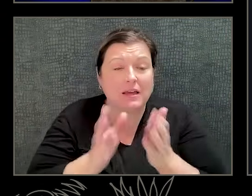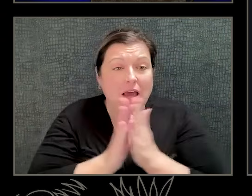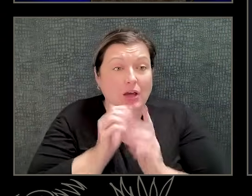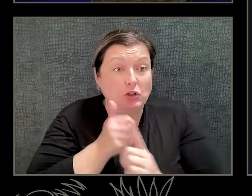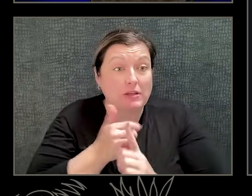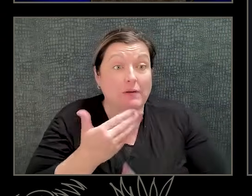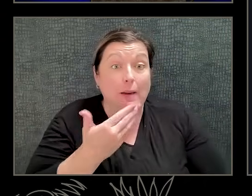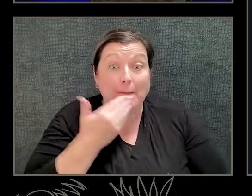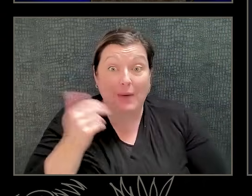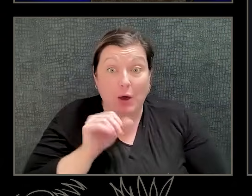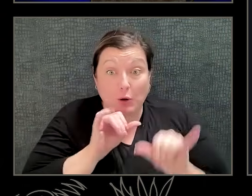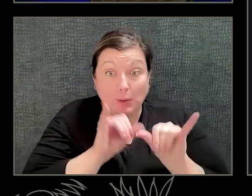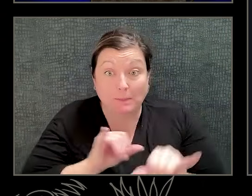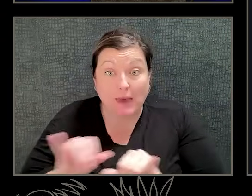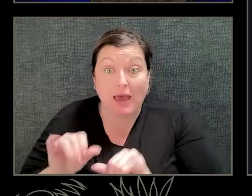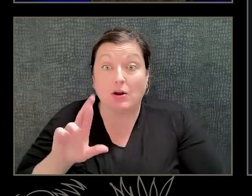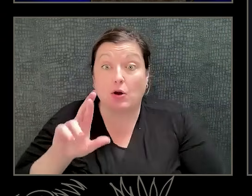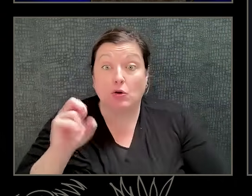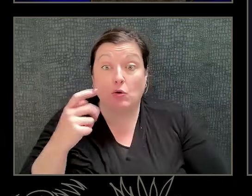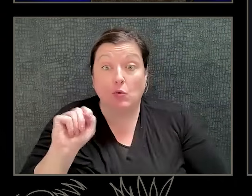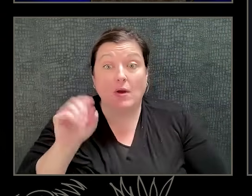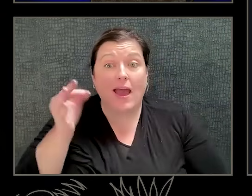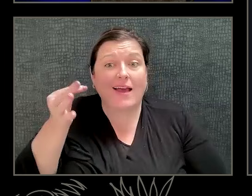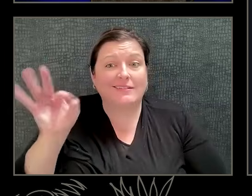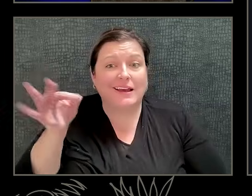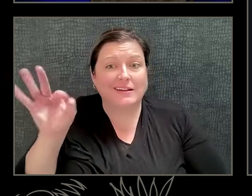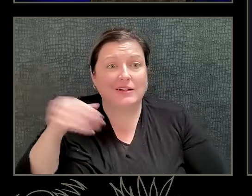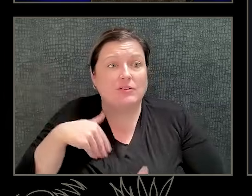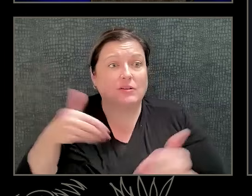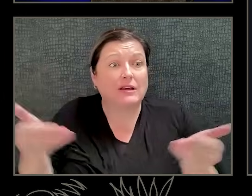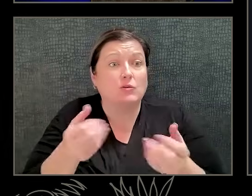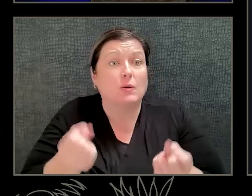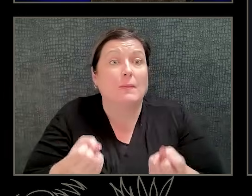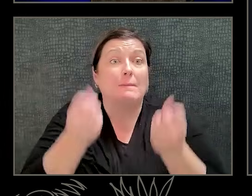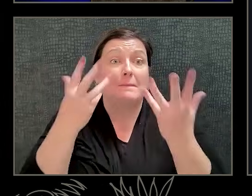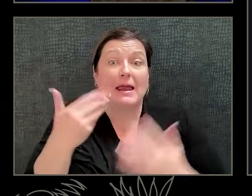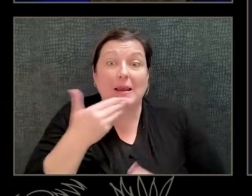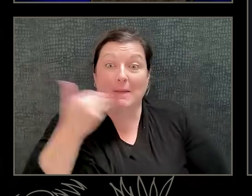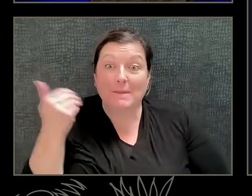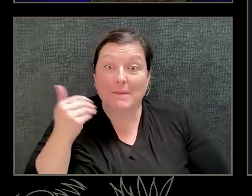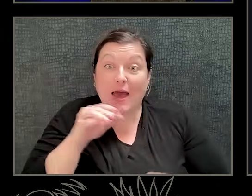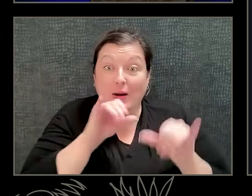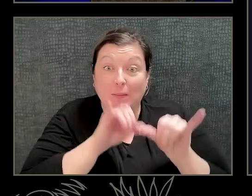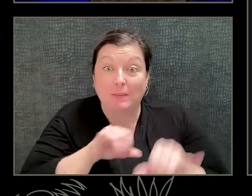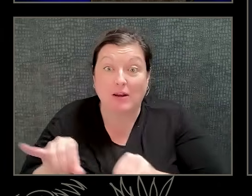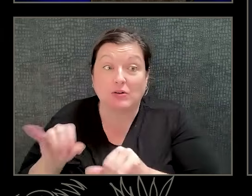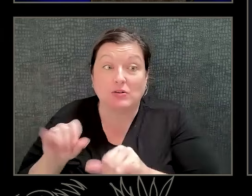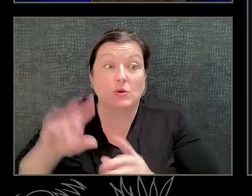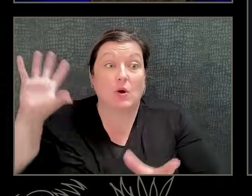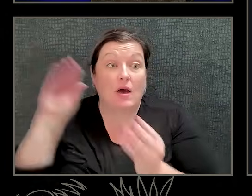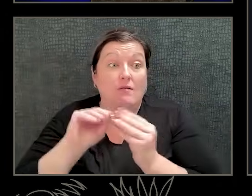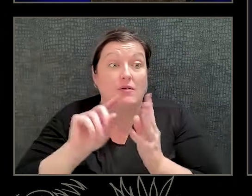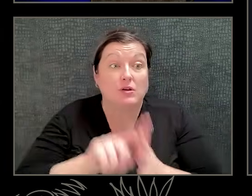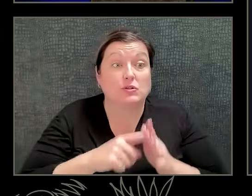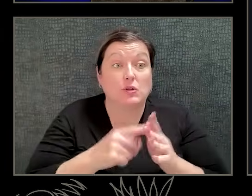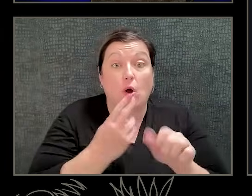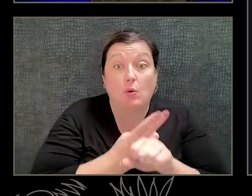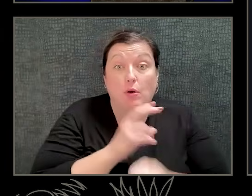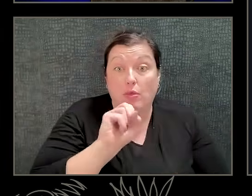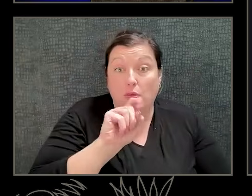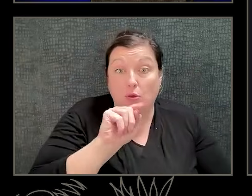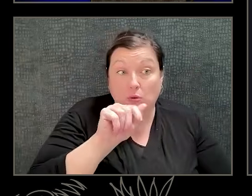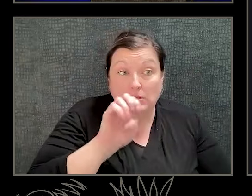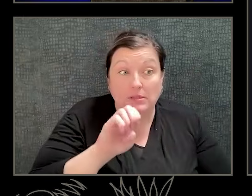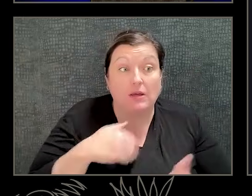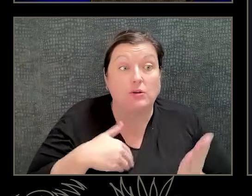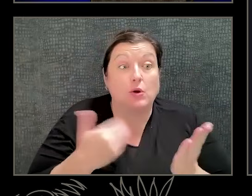better pattern? React 19 introduces so many better patterns. So overall, start with useState, refactor